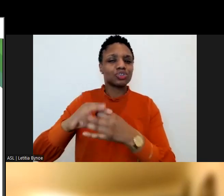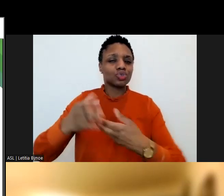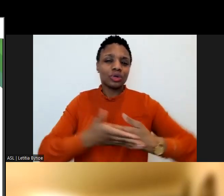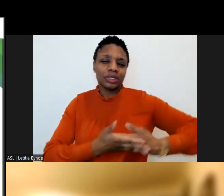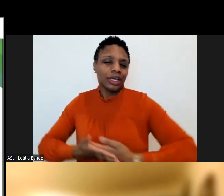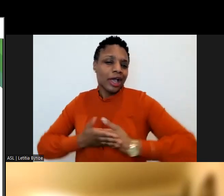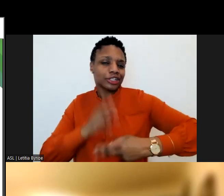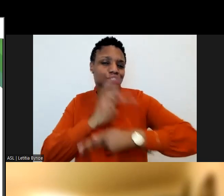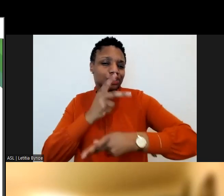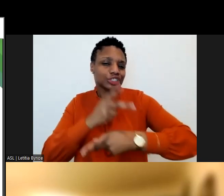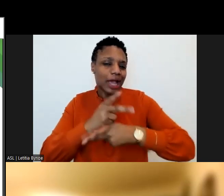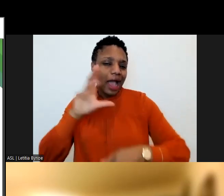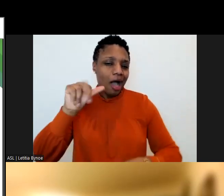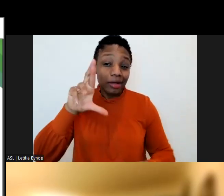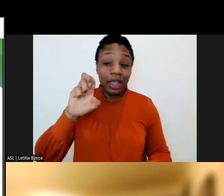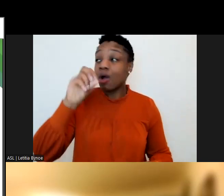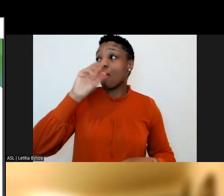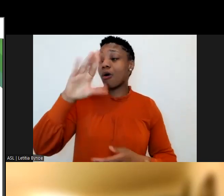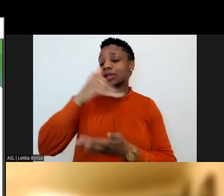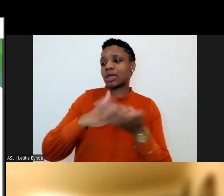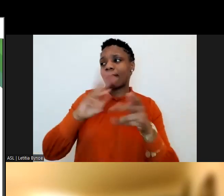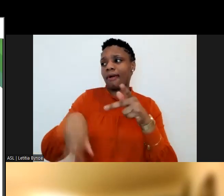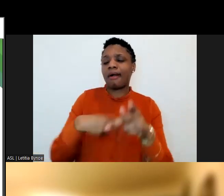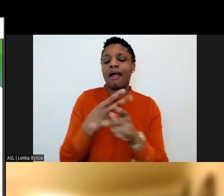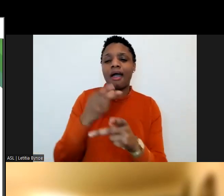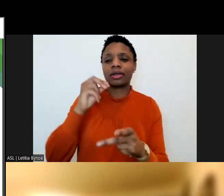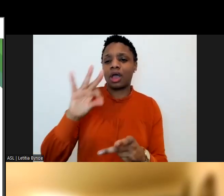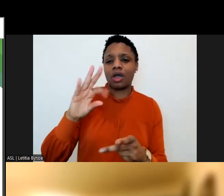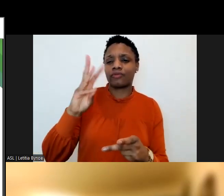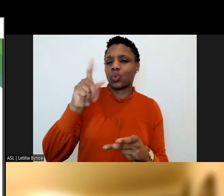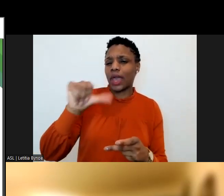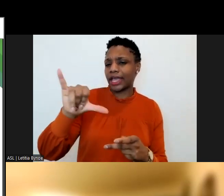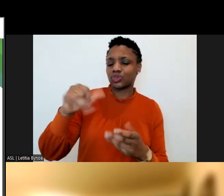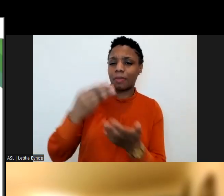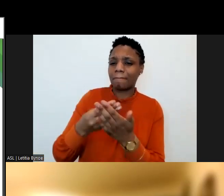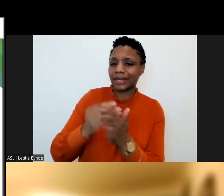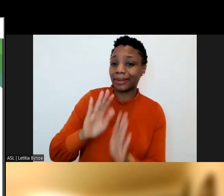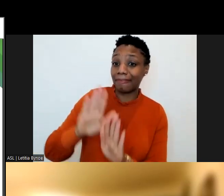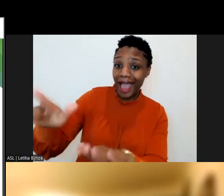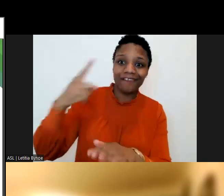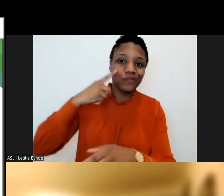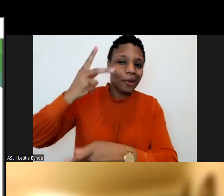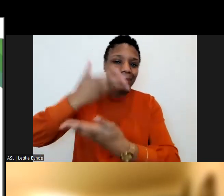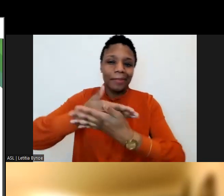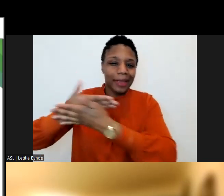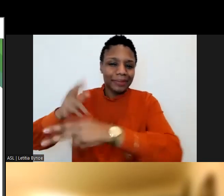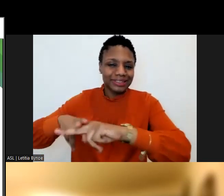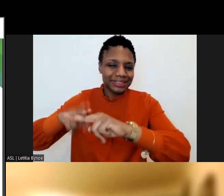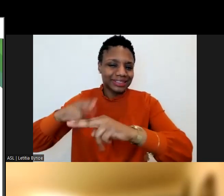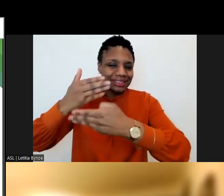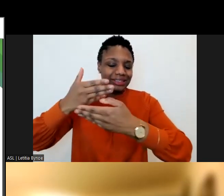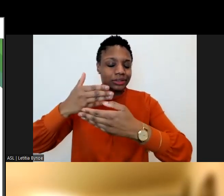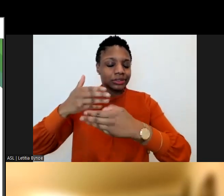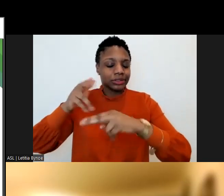providing childcare or having some sort of way to reimbursing or some tool, because we know that participation a